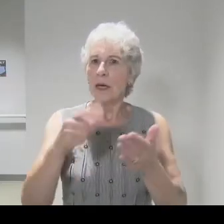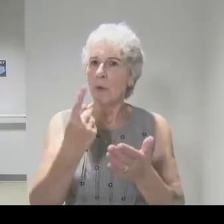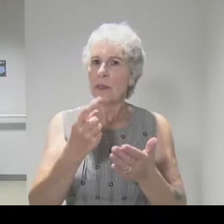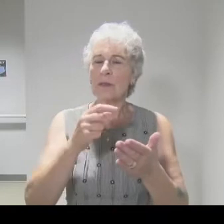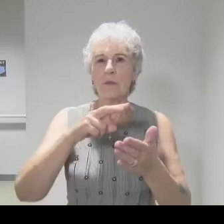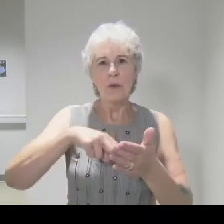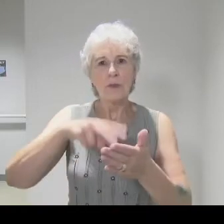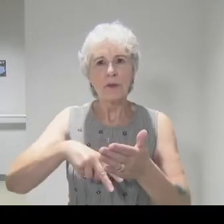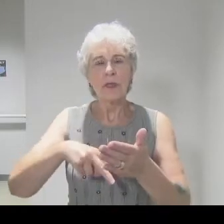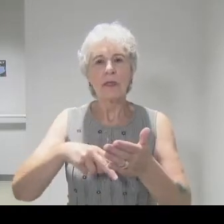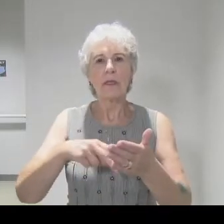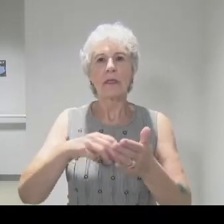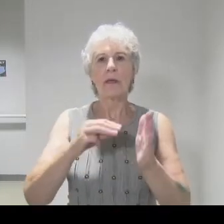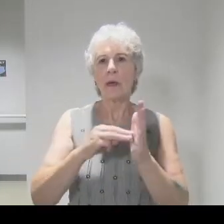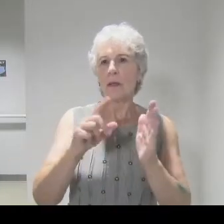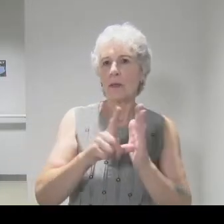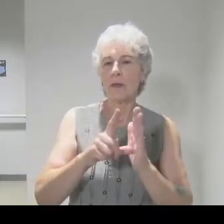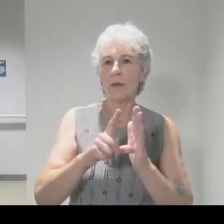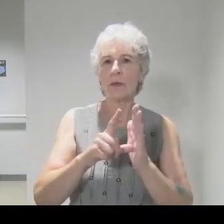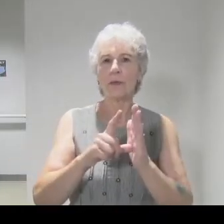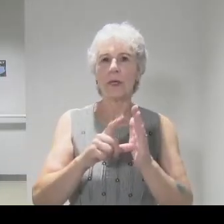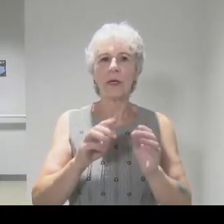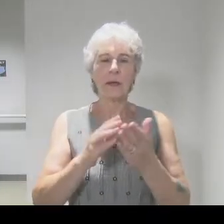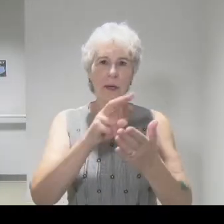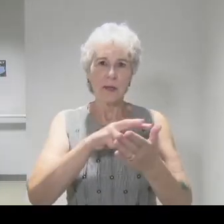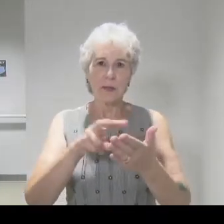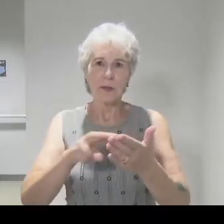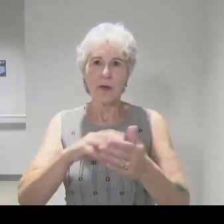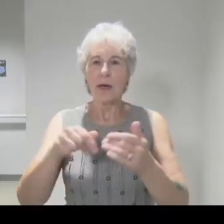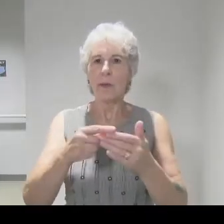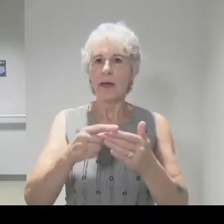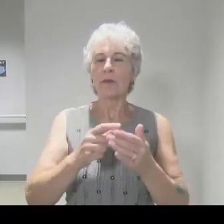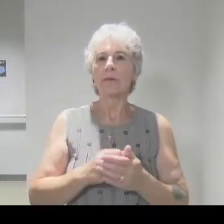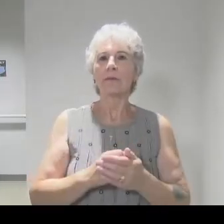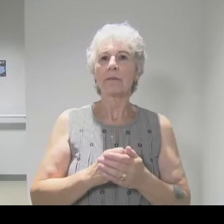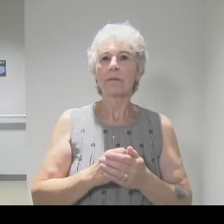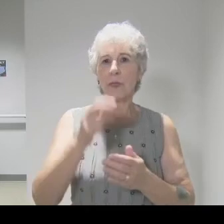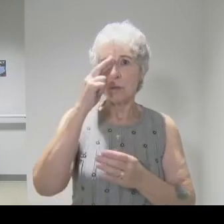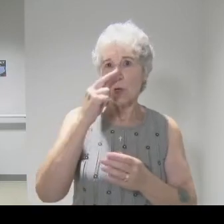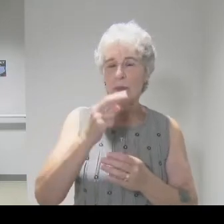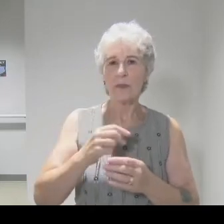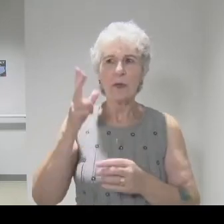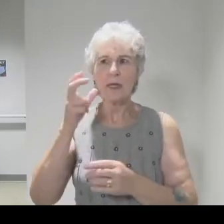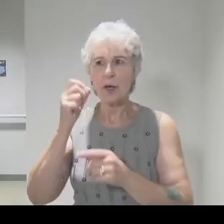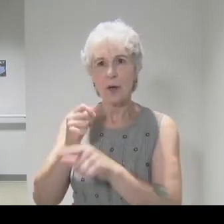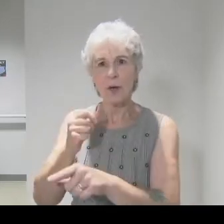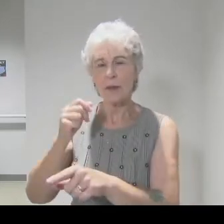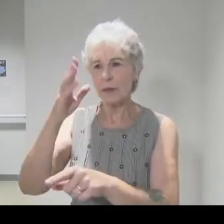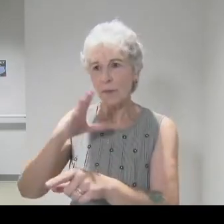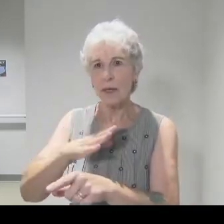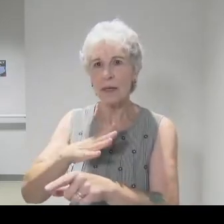Luther's preface to the commentary on Romans. And when he heard Luther's story and his response to the book, he